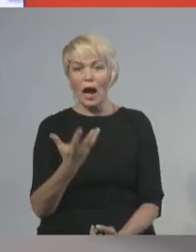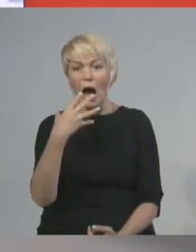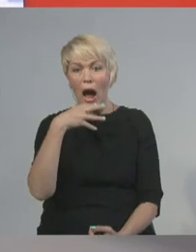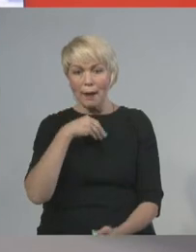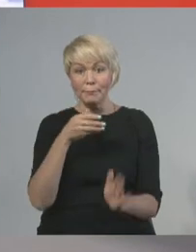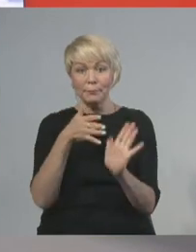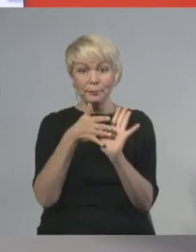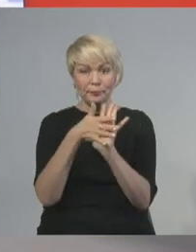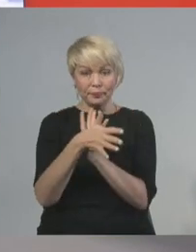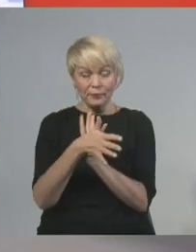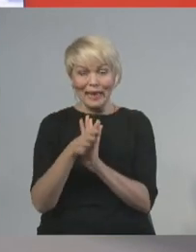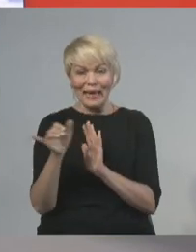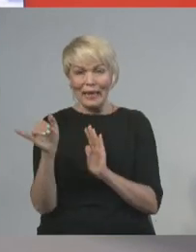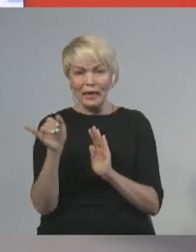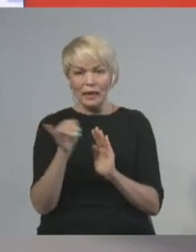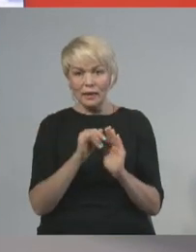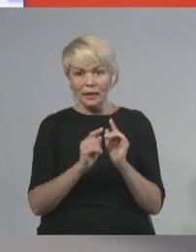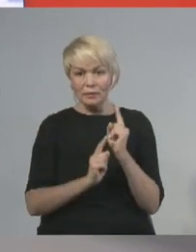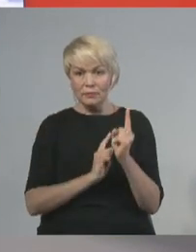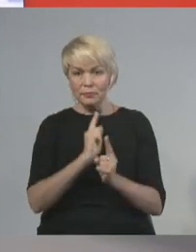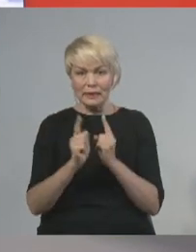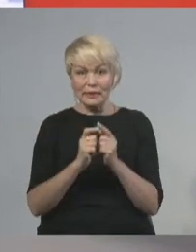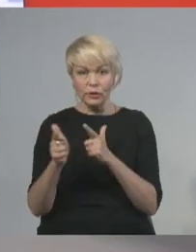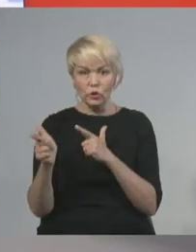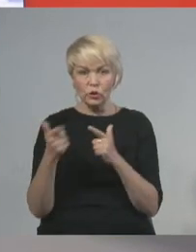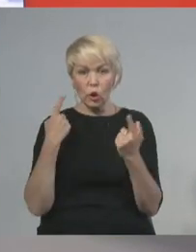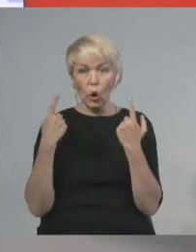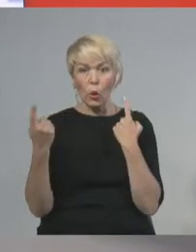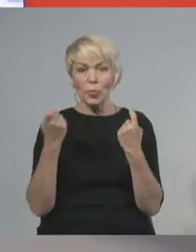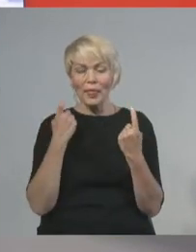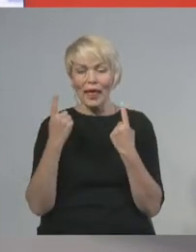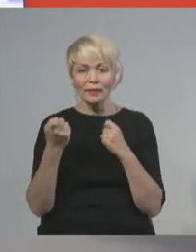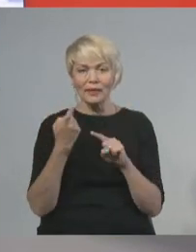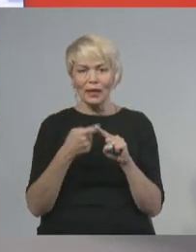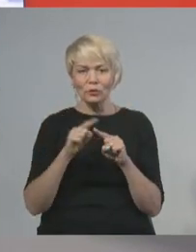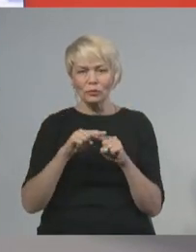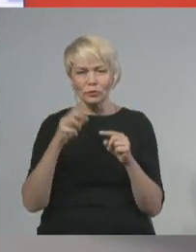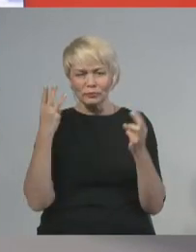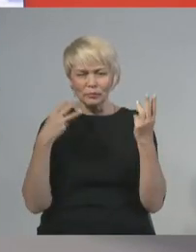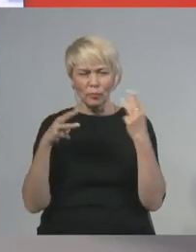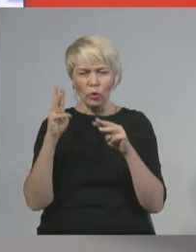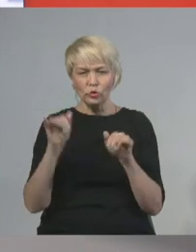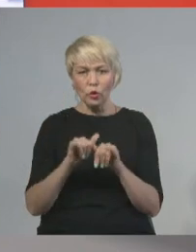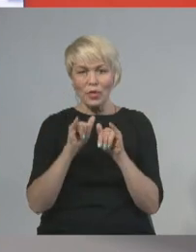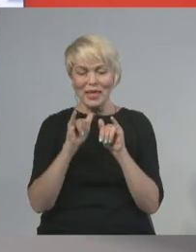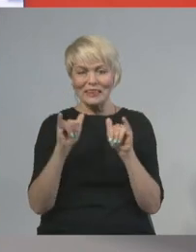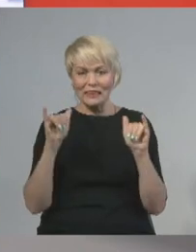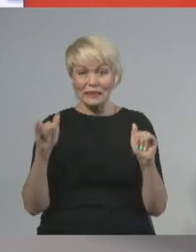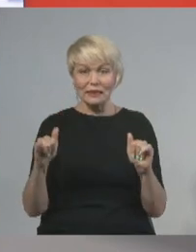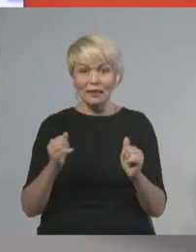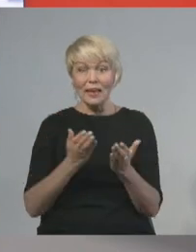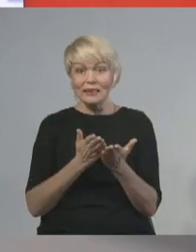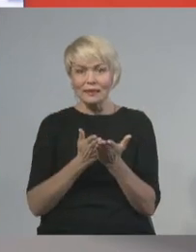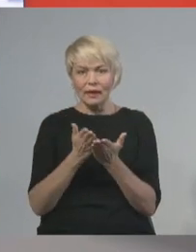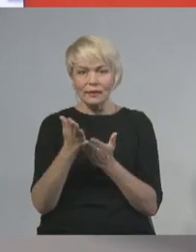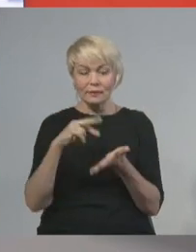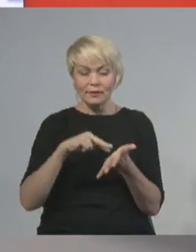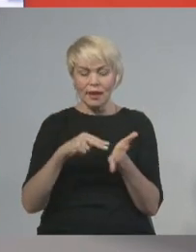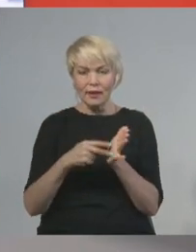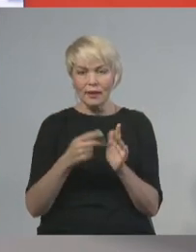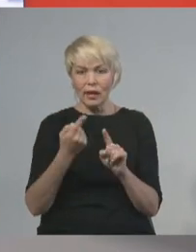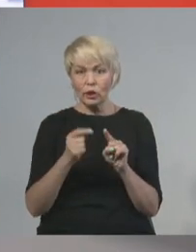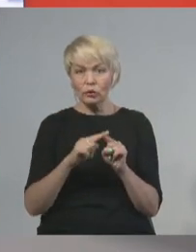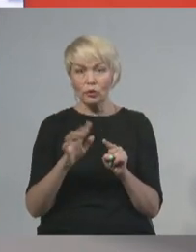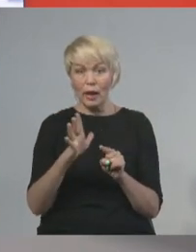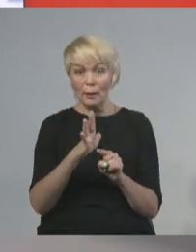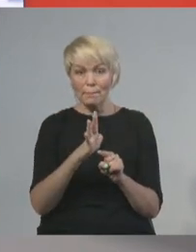ate this budget a bit and we were producing the kind of content that could be monetized so of course the